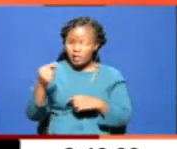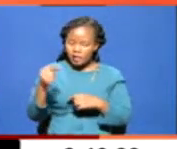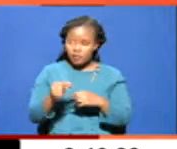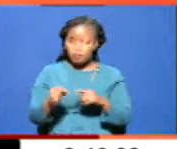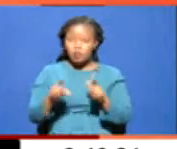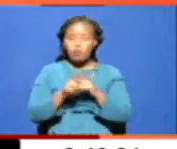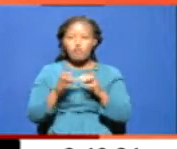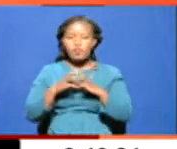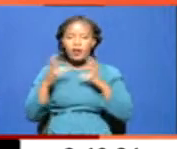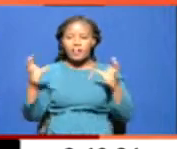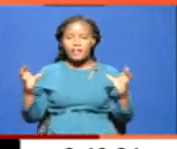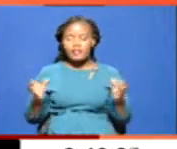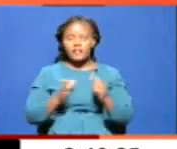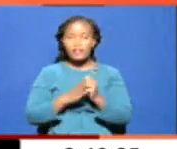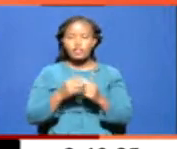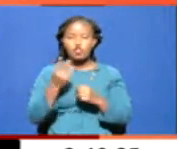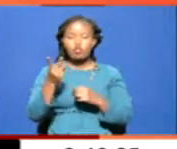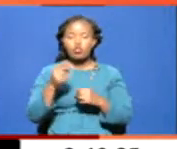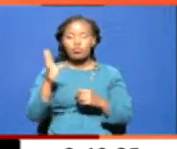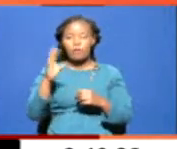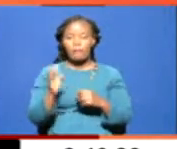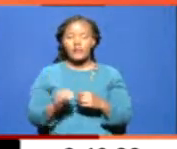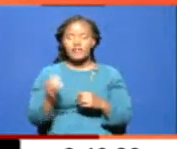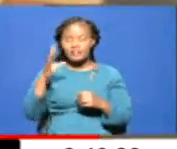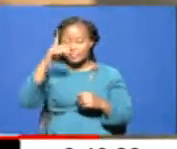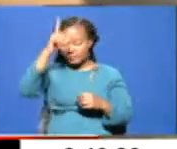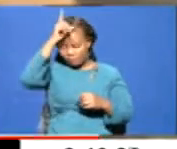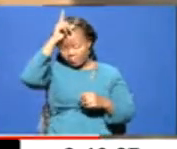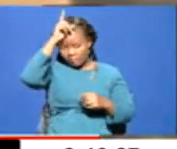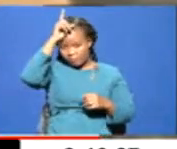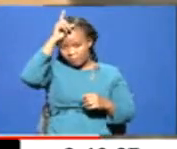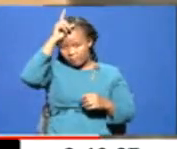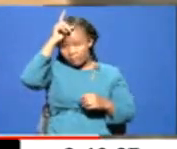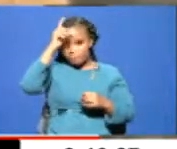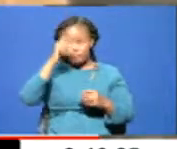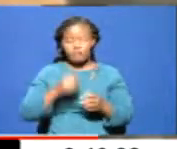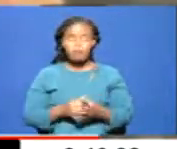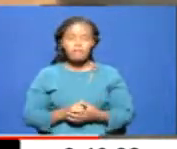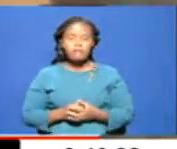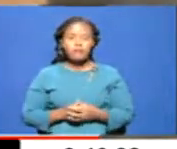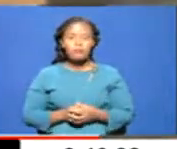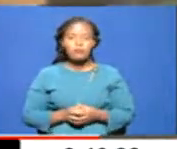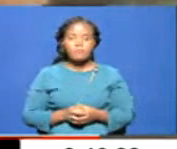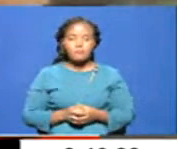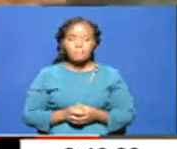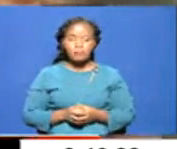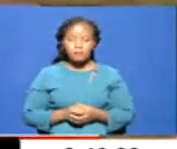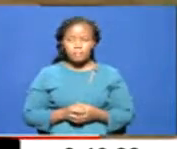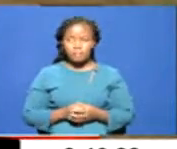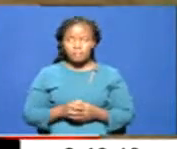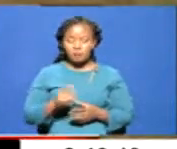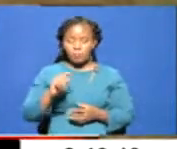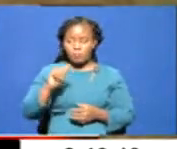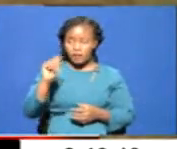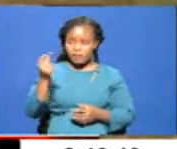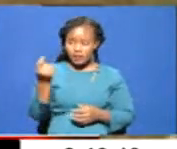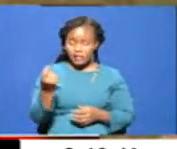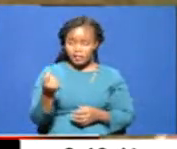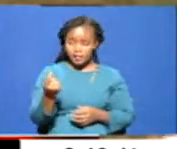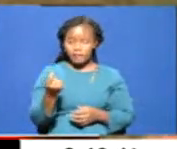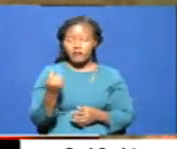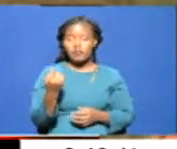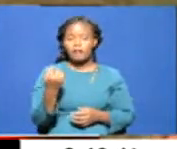of 92% in rural areas. In Kenya, up to 34% of wood